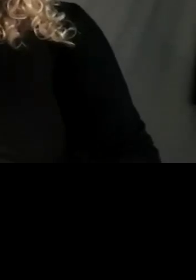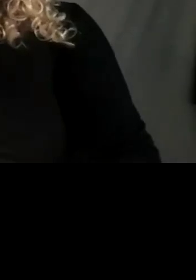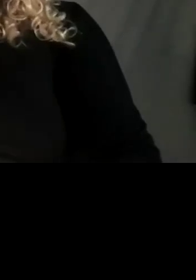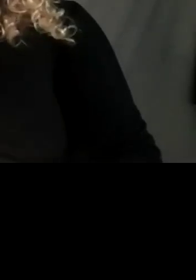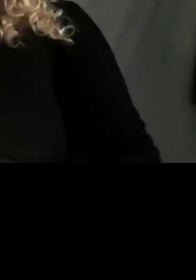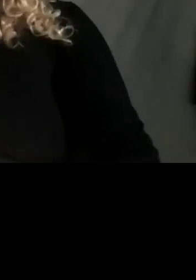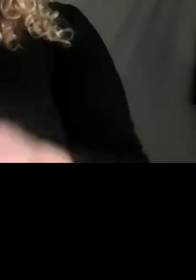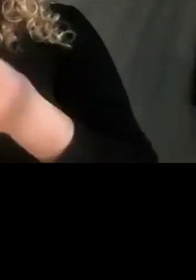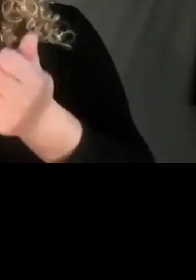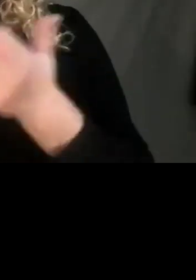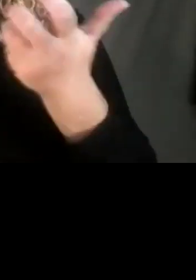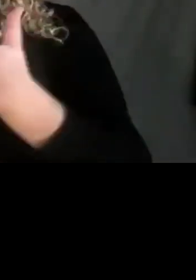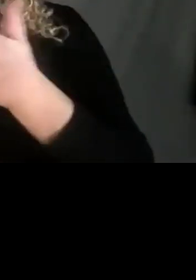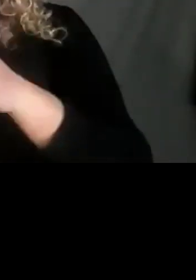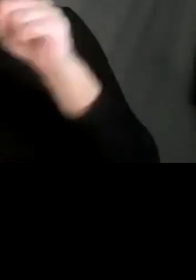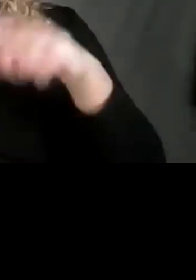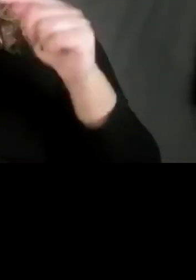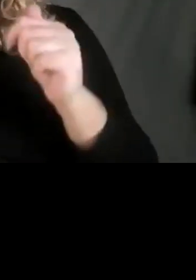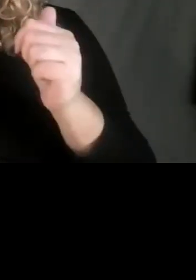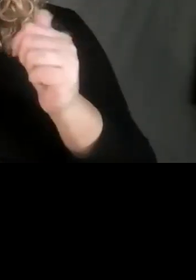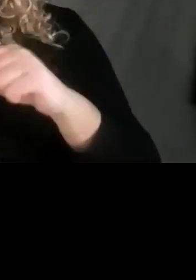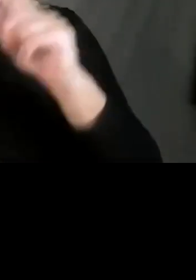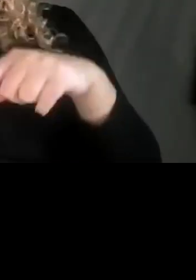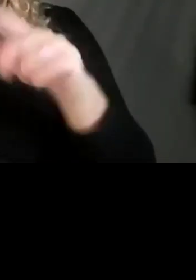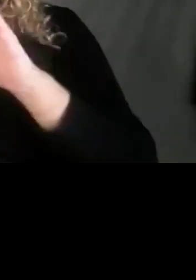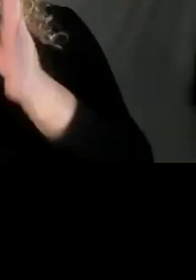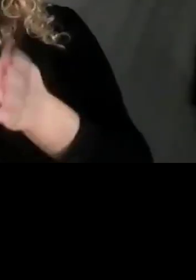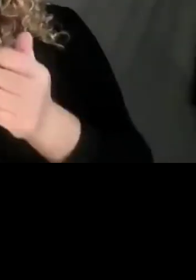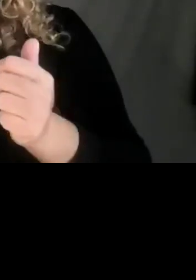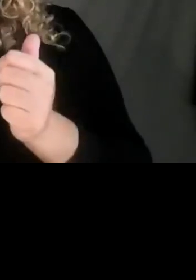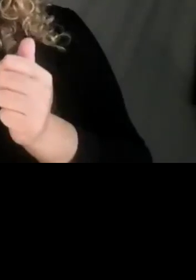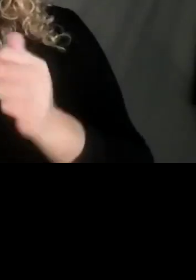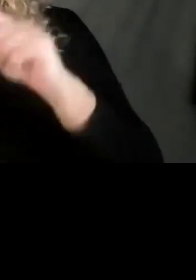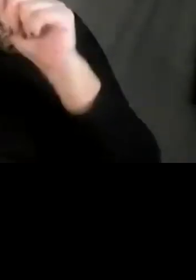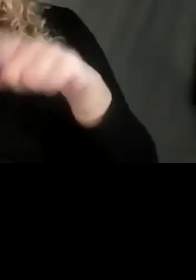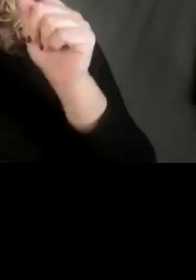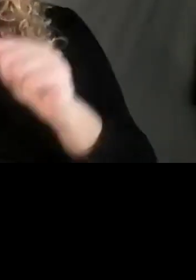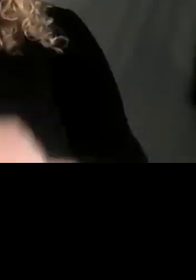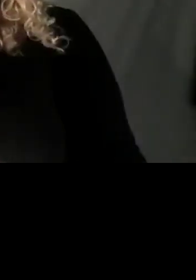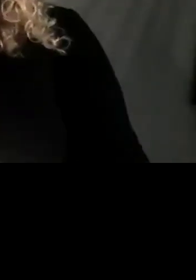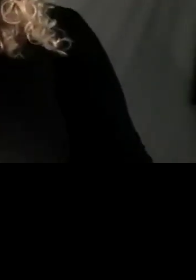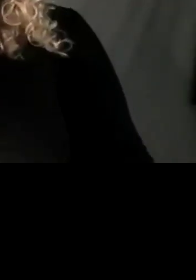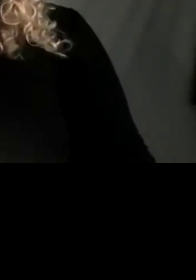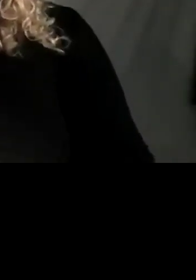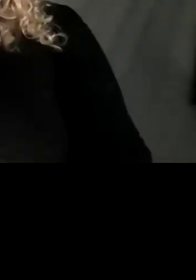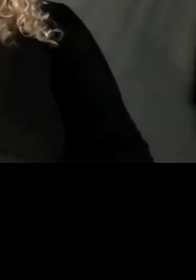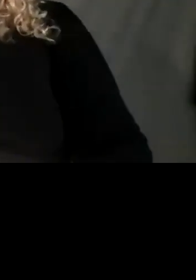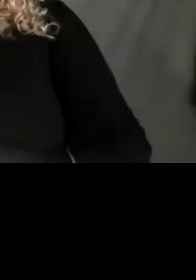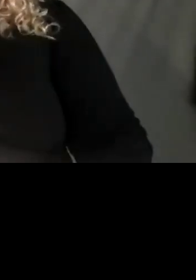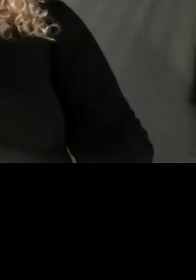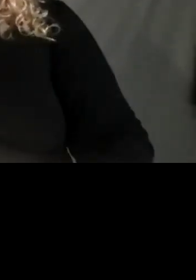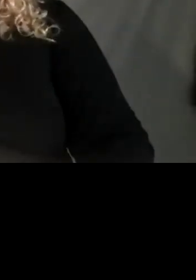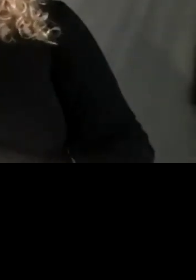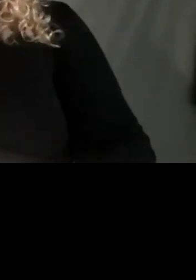different demographics, for people of different housing statuses, different genders? So my gut, I don't know exactly